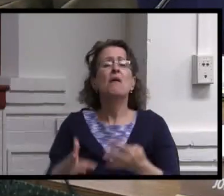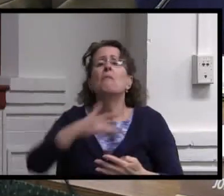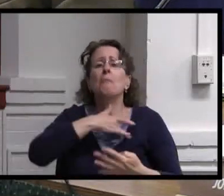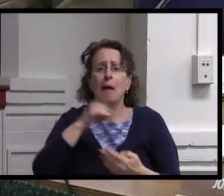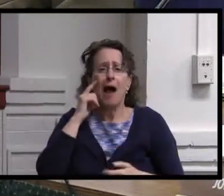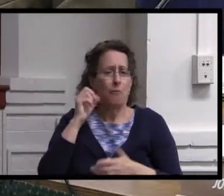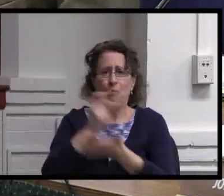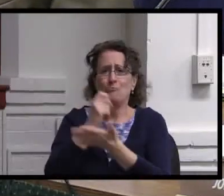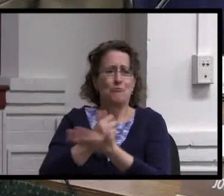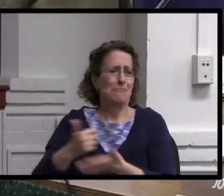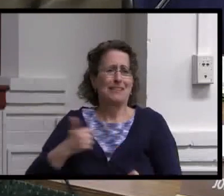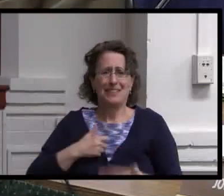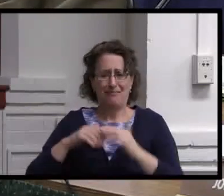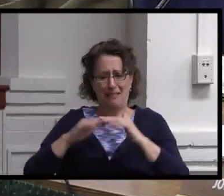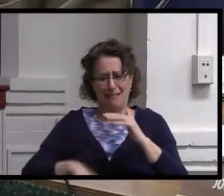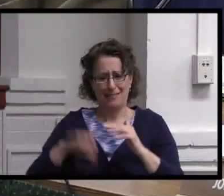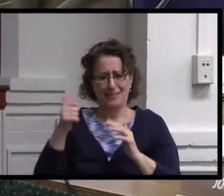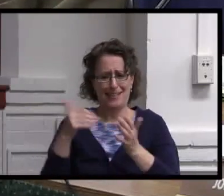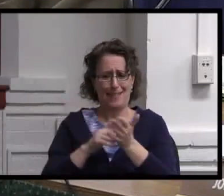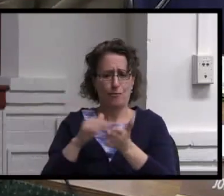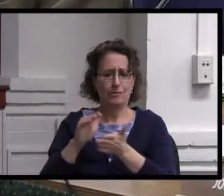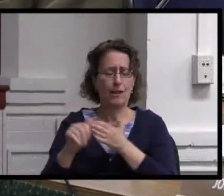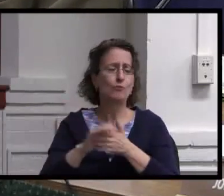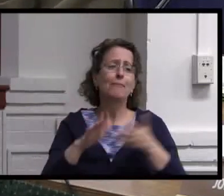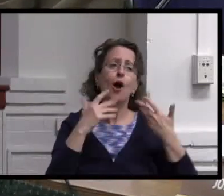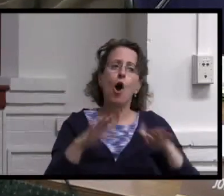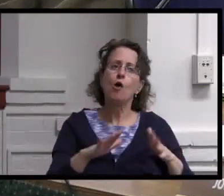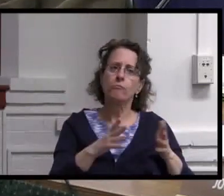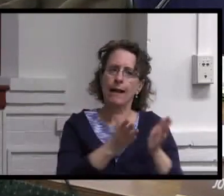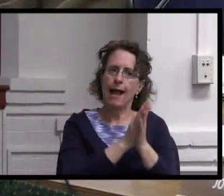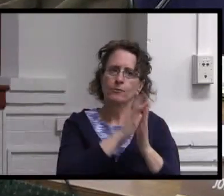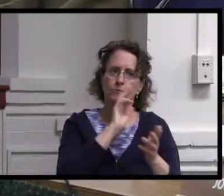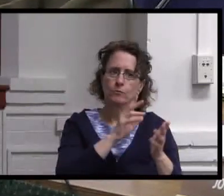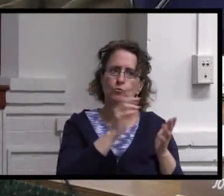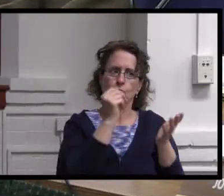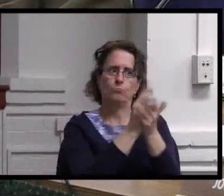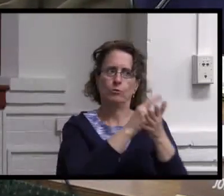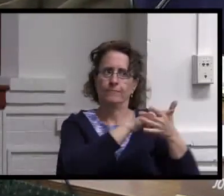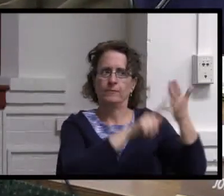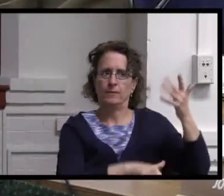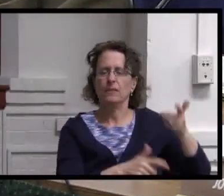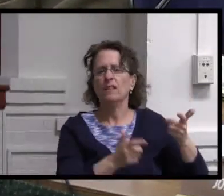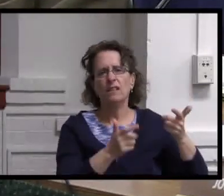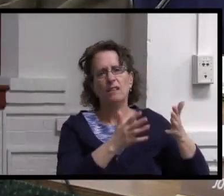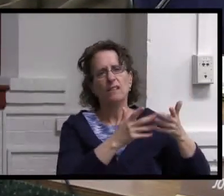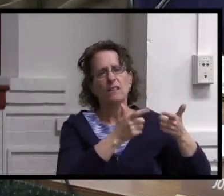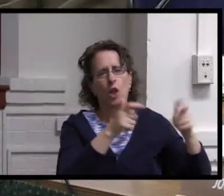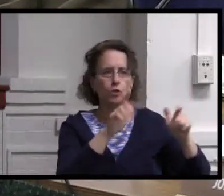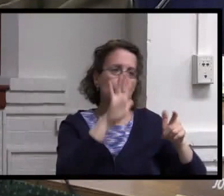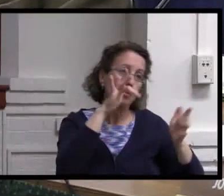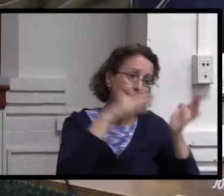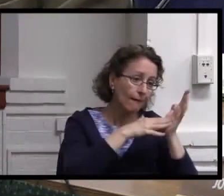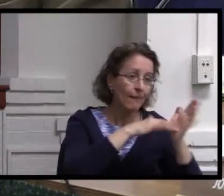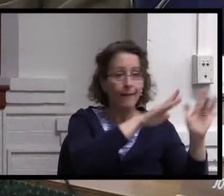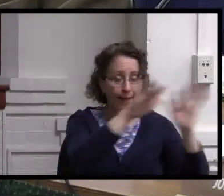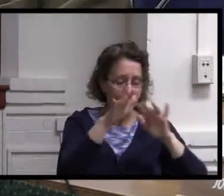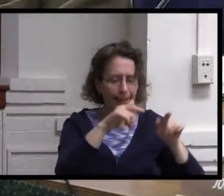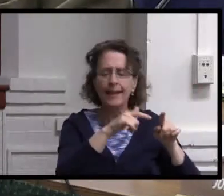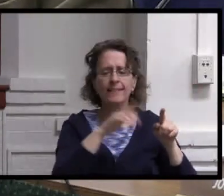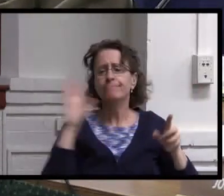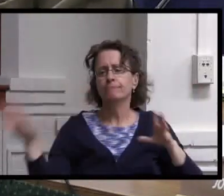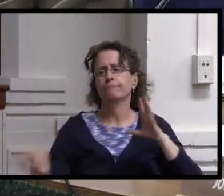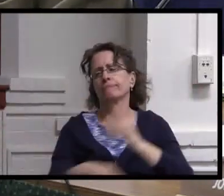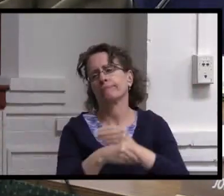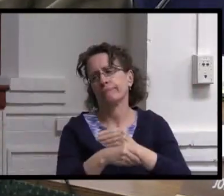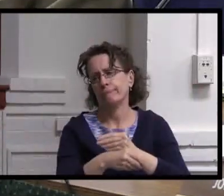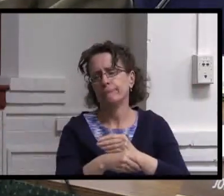They're under $10,000, and it's equipment that's needed for to complete the projects. But